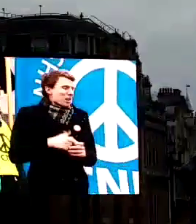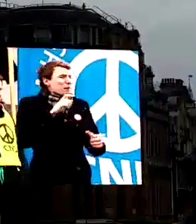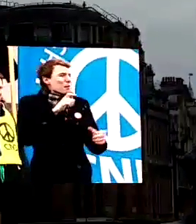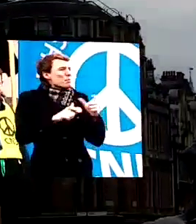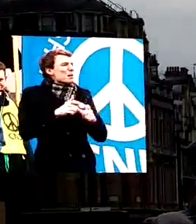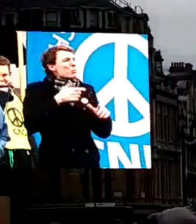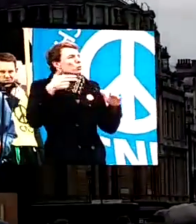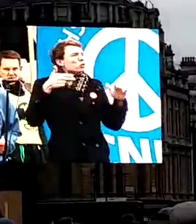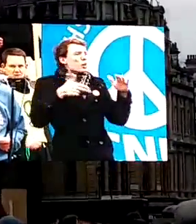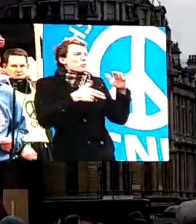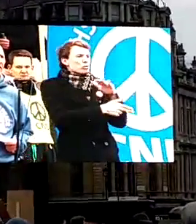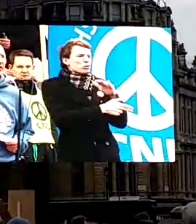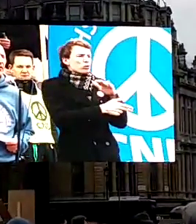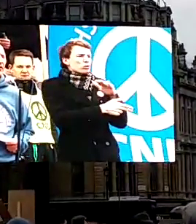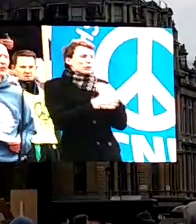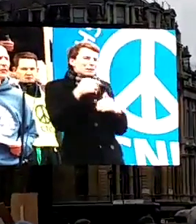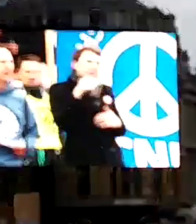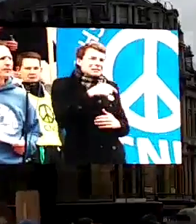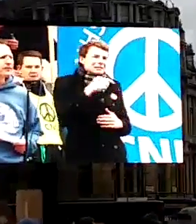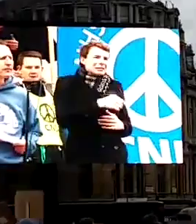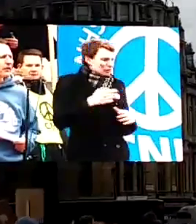those, what's in it for you?